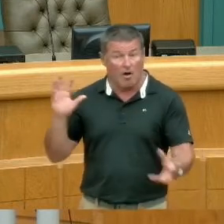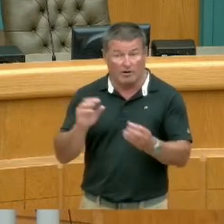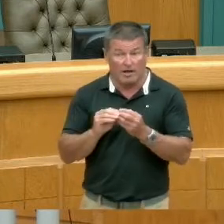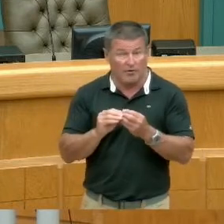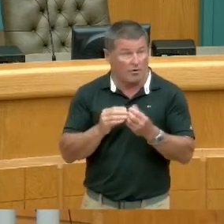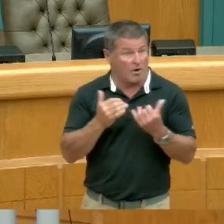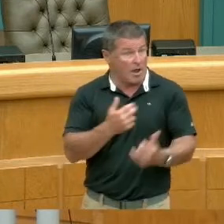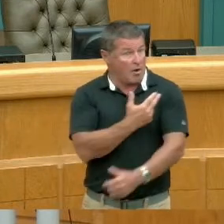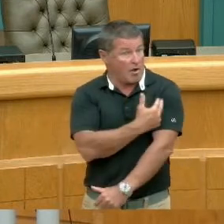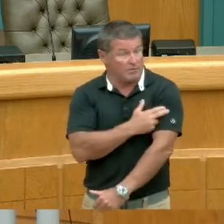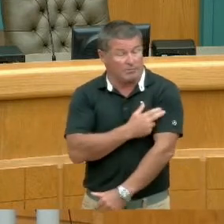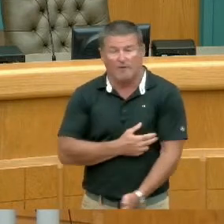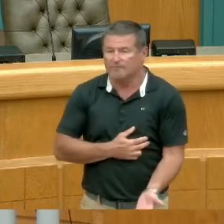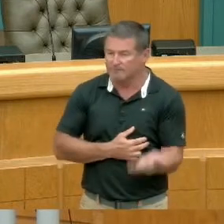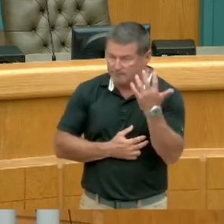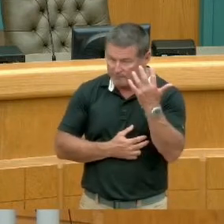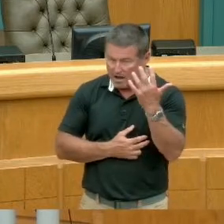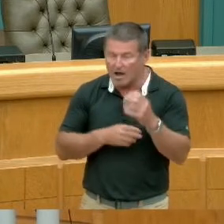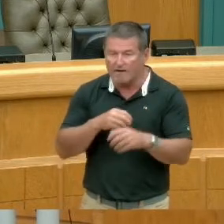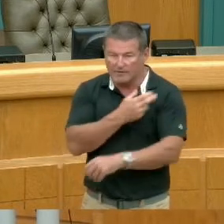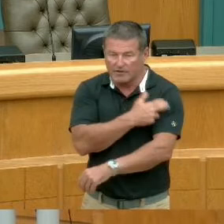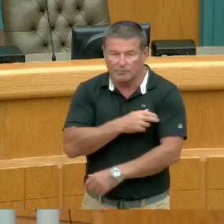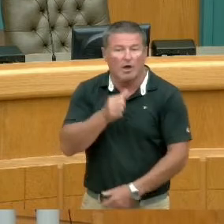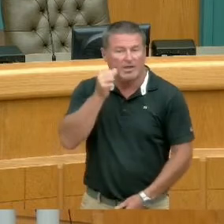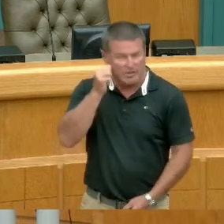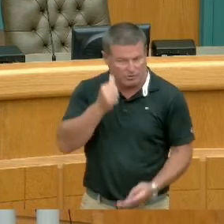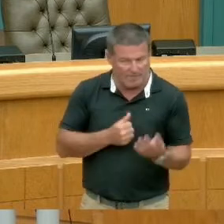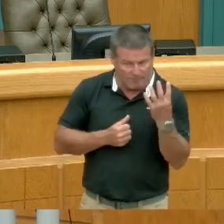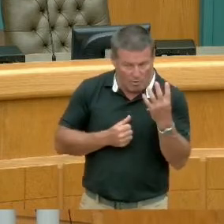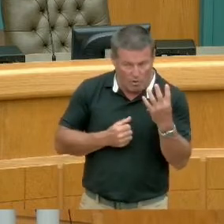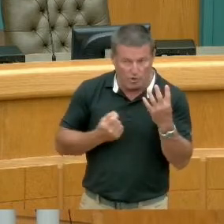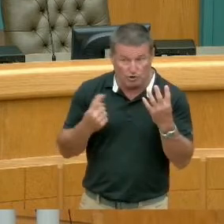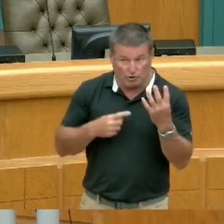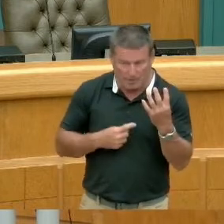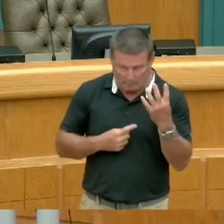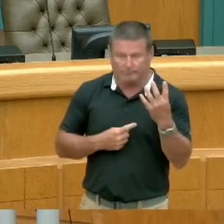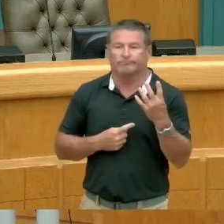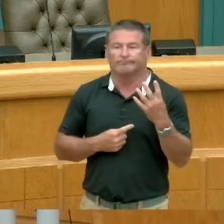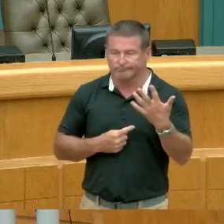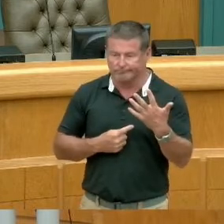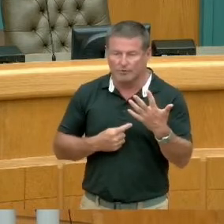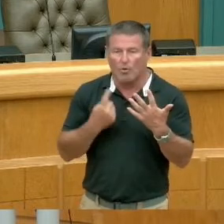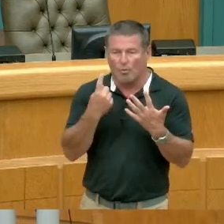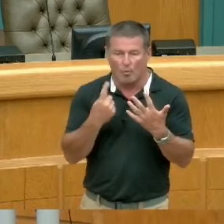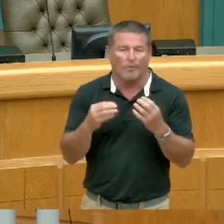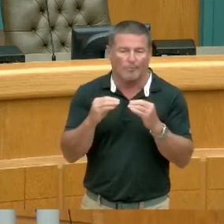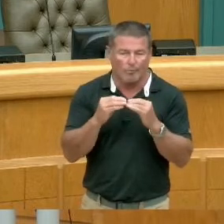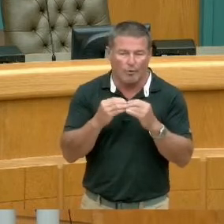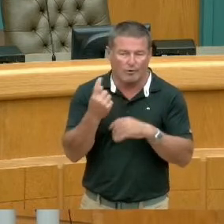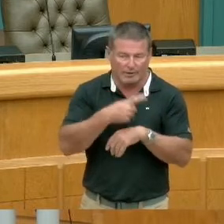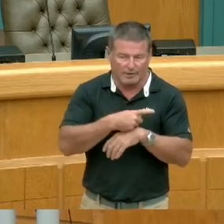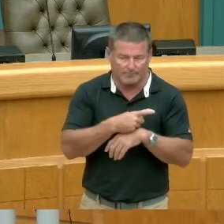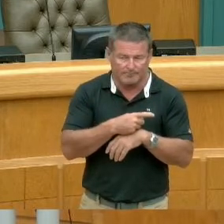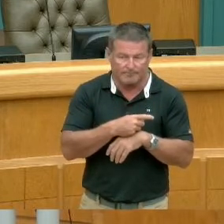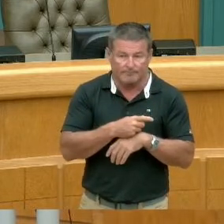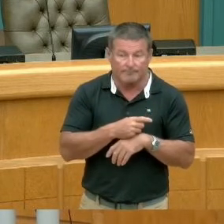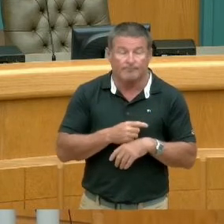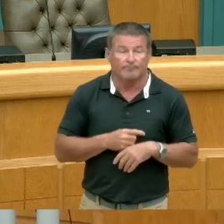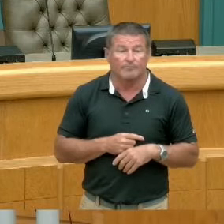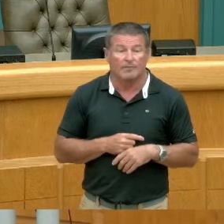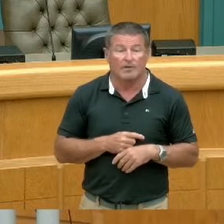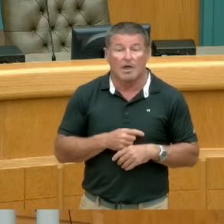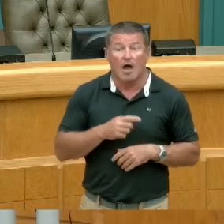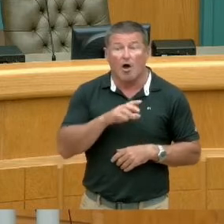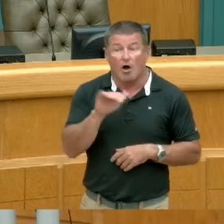in the hospital. There's 1 more since yesterday. Yesterday was 4, so we have 1 additional person in the hospital and 1 additional person